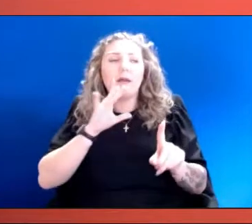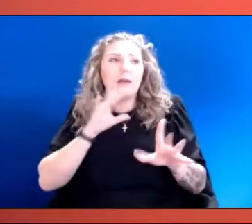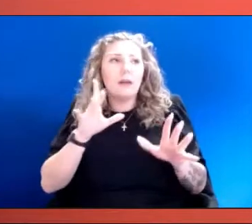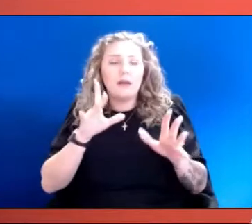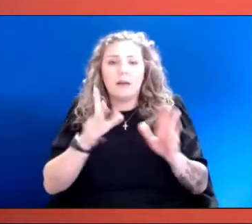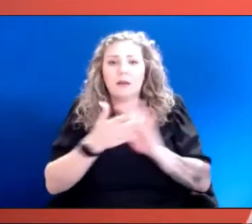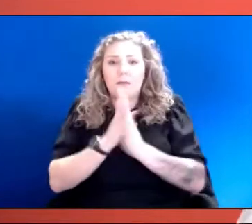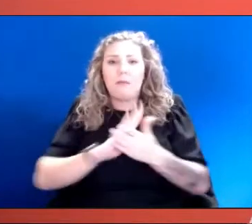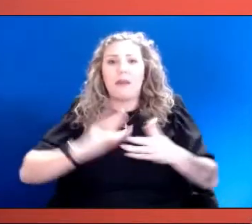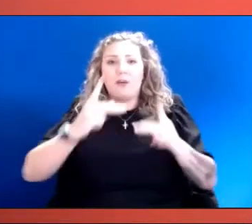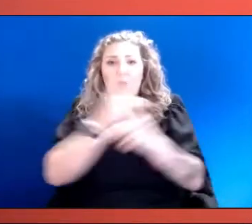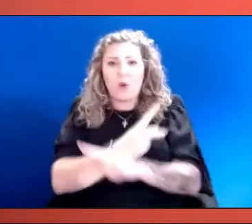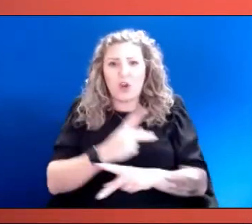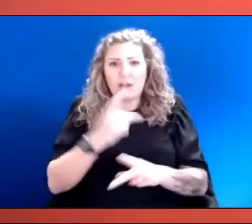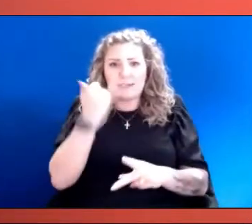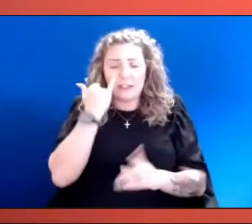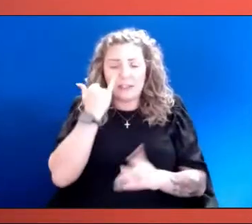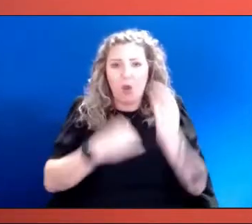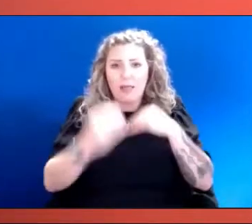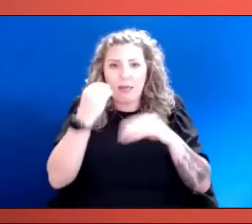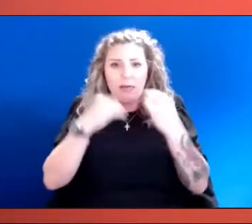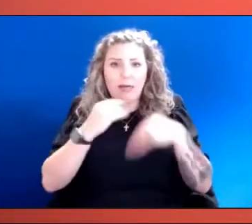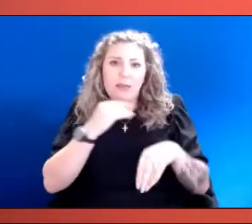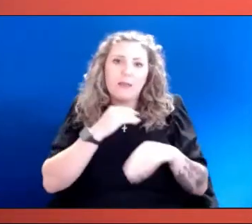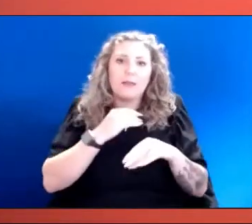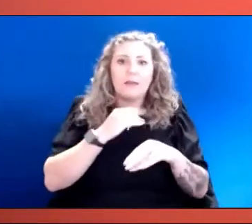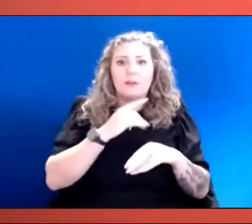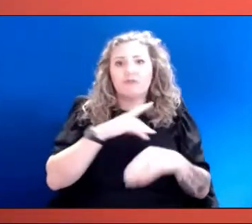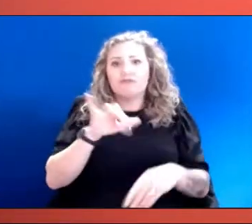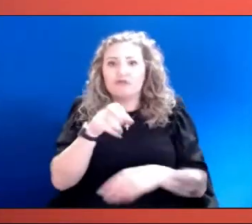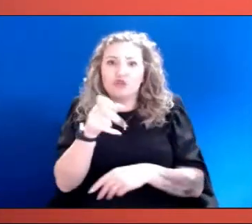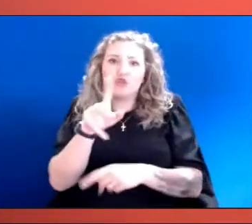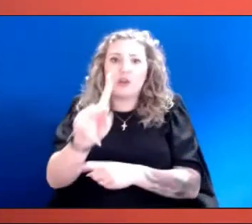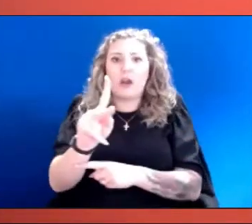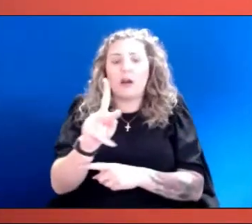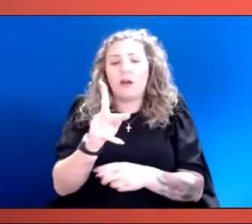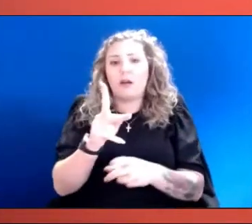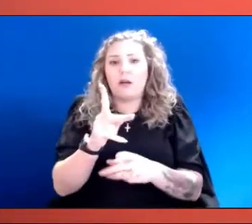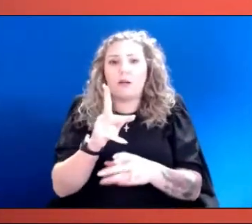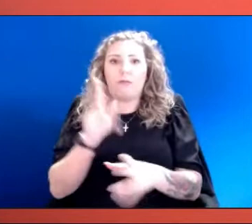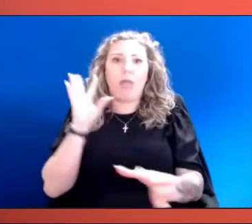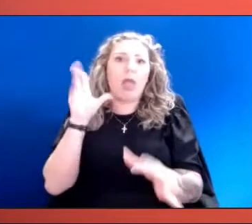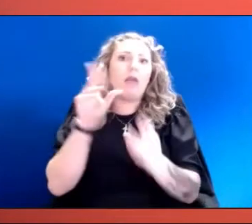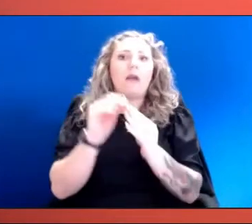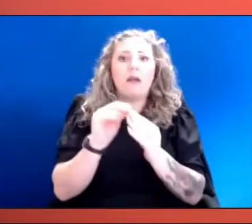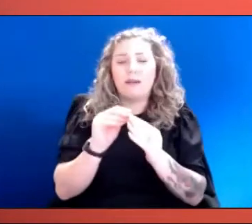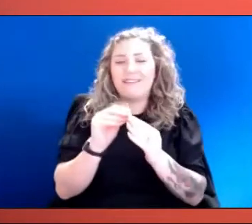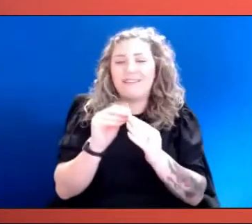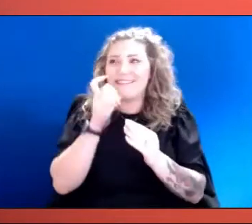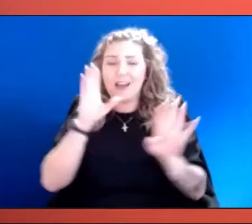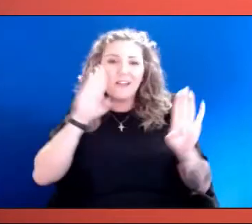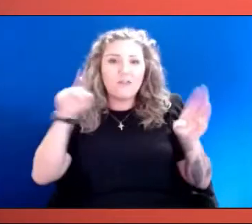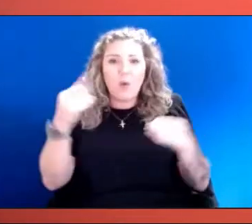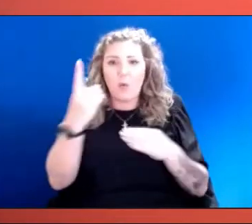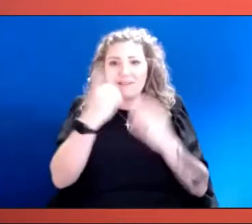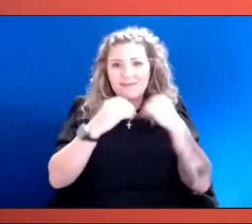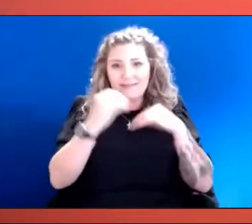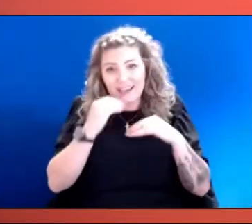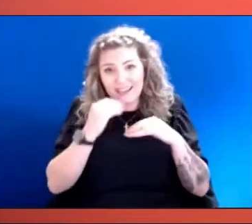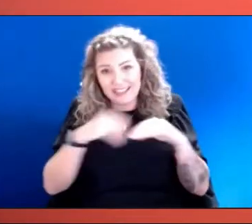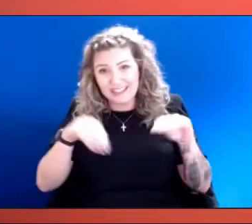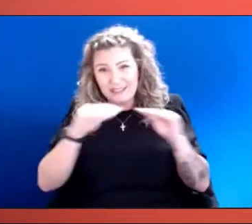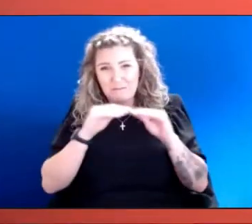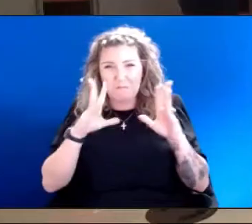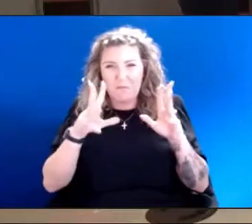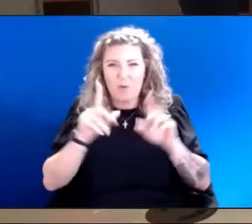continue to eat like this over years and years. And so I don't want to talk about one diet or another because I think it's a little bit more nuanced than that.